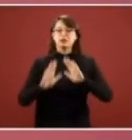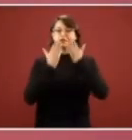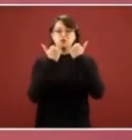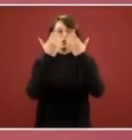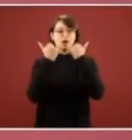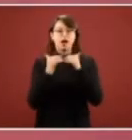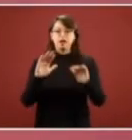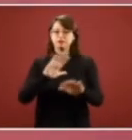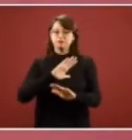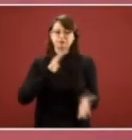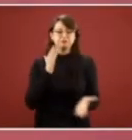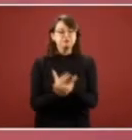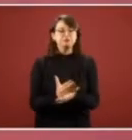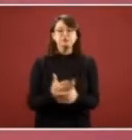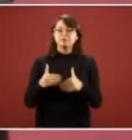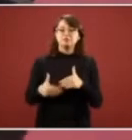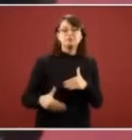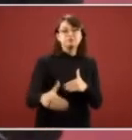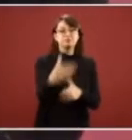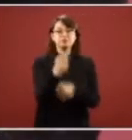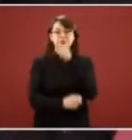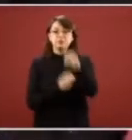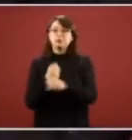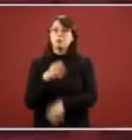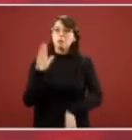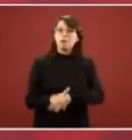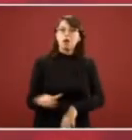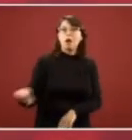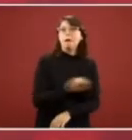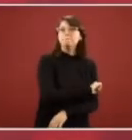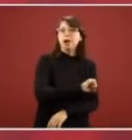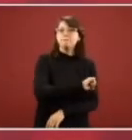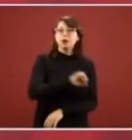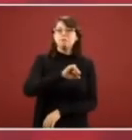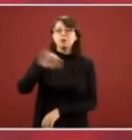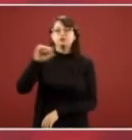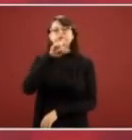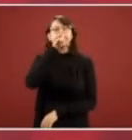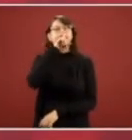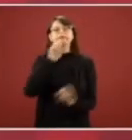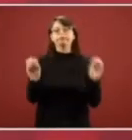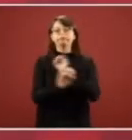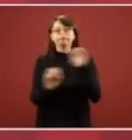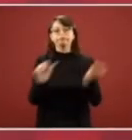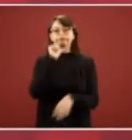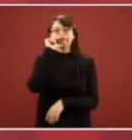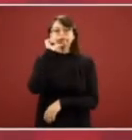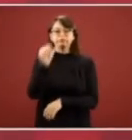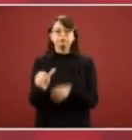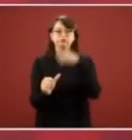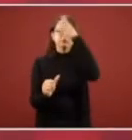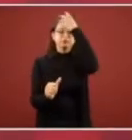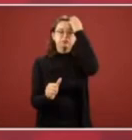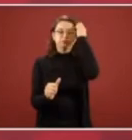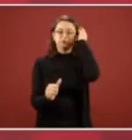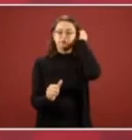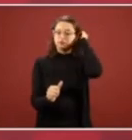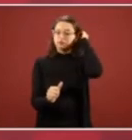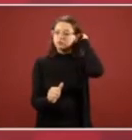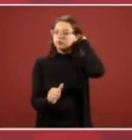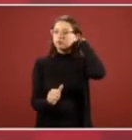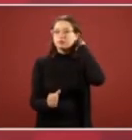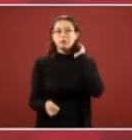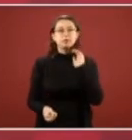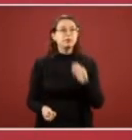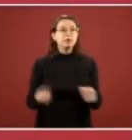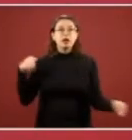year. Y repito. And I repeat. Por primera vez en muchos años. For the first time in many years. No sé years, cuántos. I don't